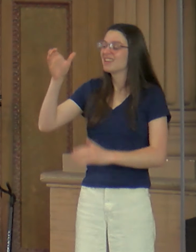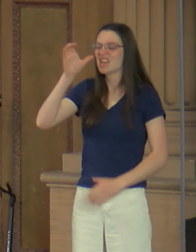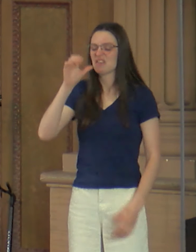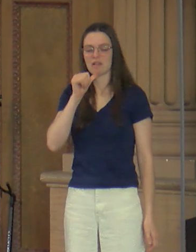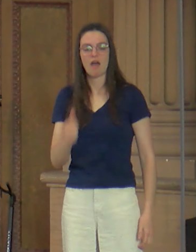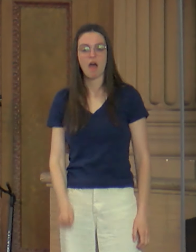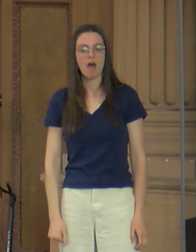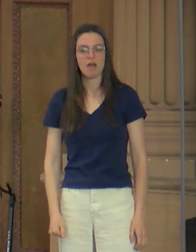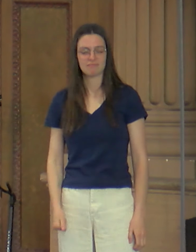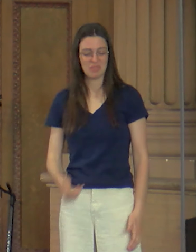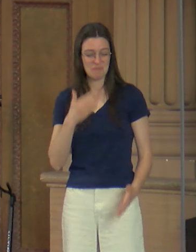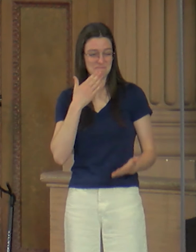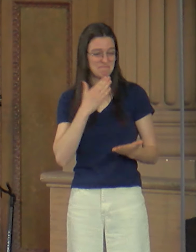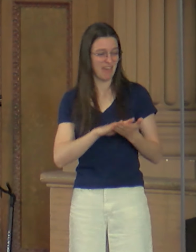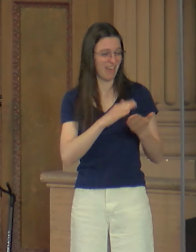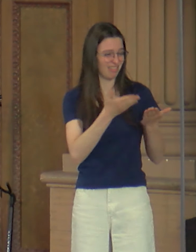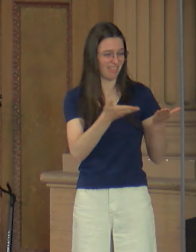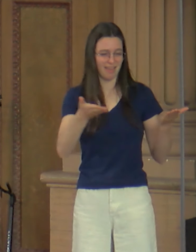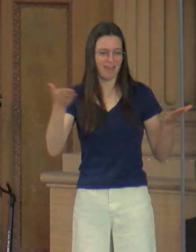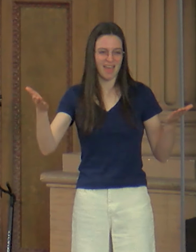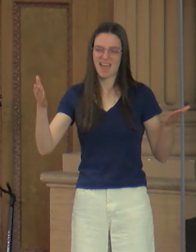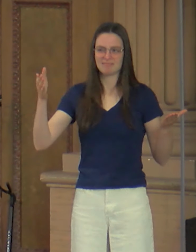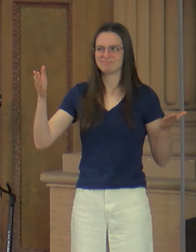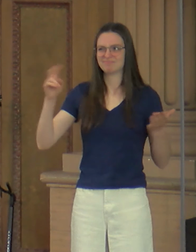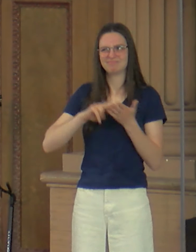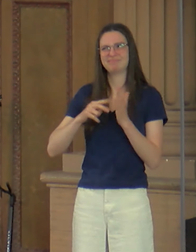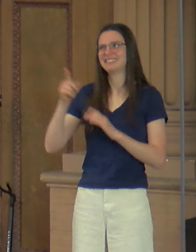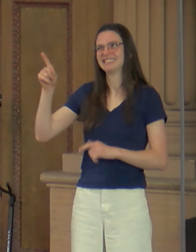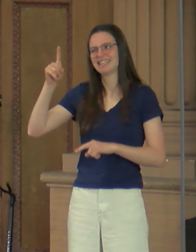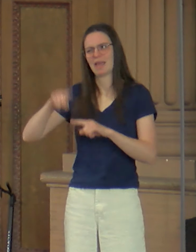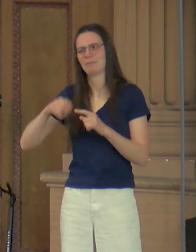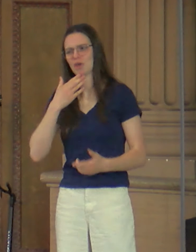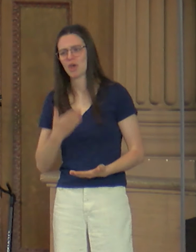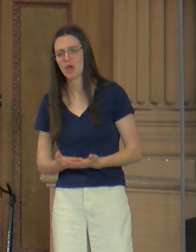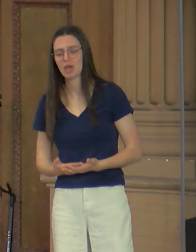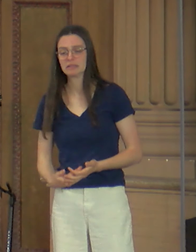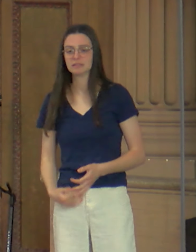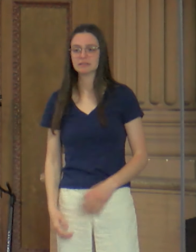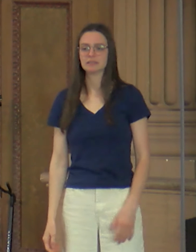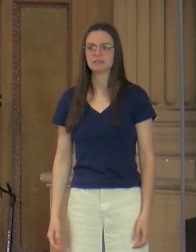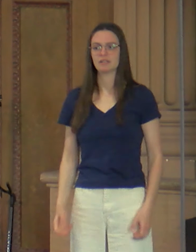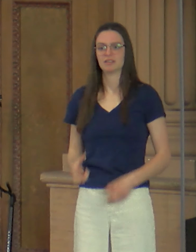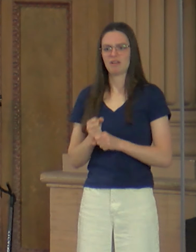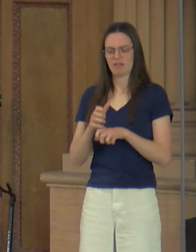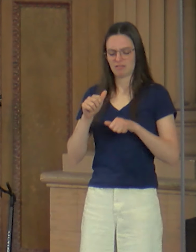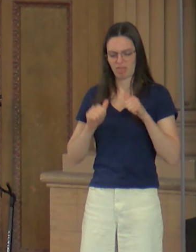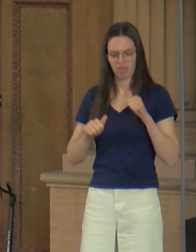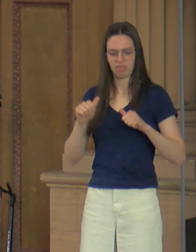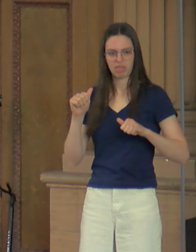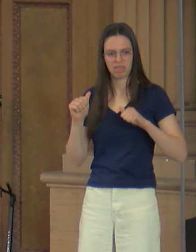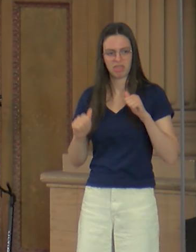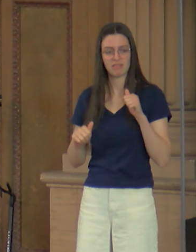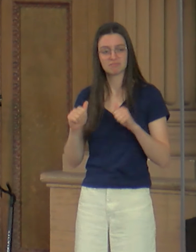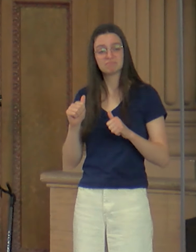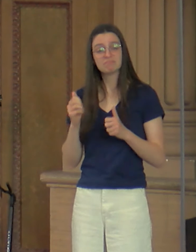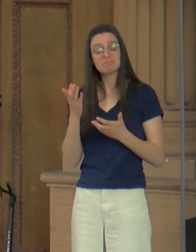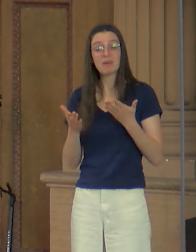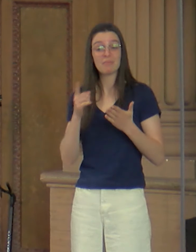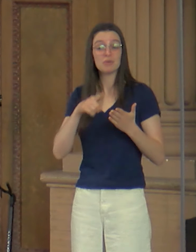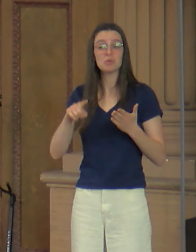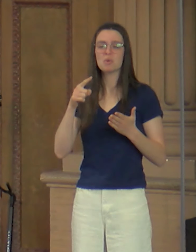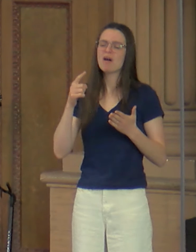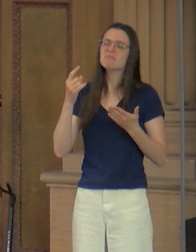good because there's so much bad out there. We can start to think that way. And we can get to a place where maybe we would never stop saying that we believe in God, but we just